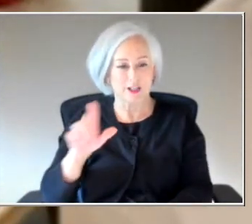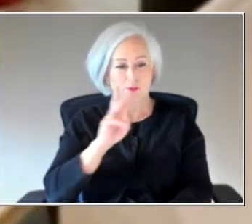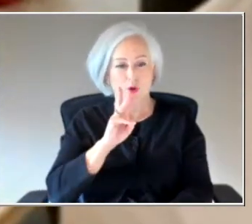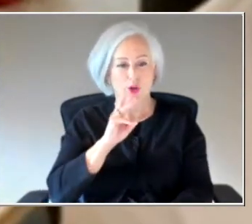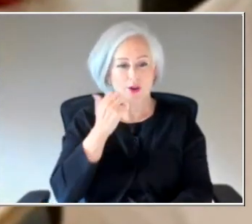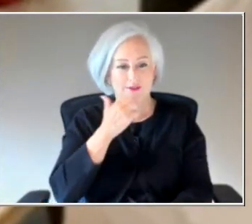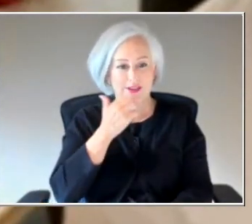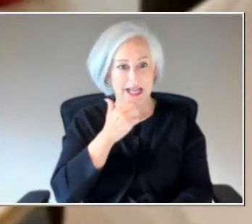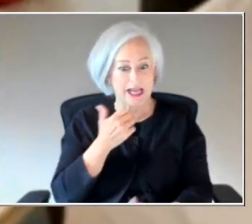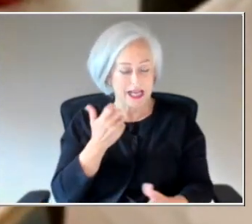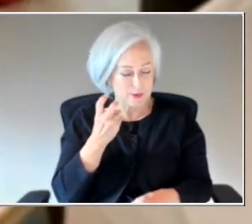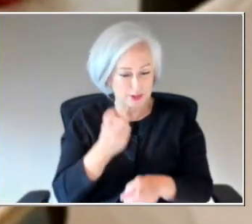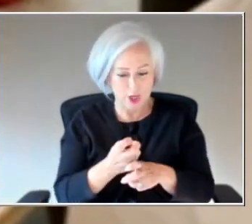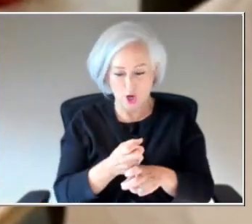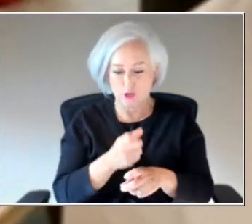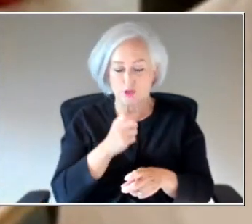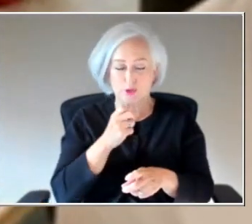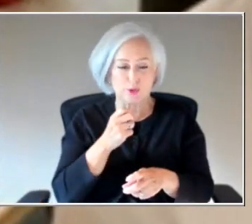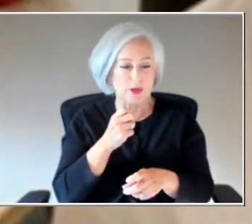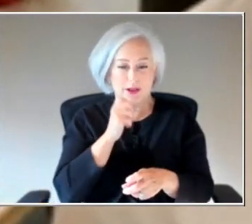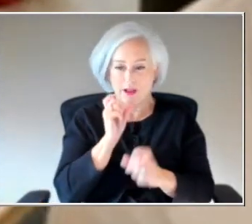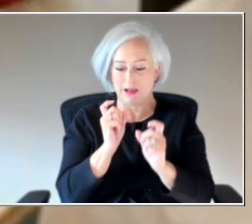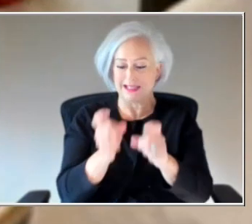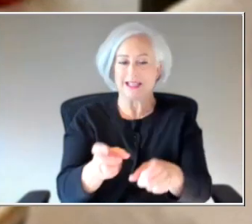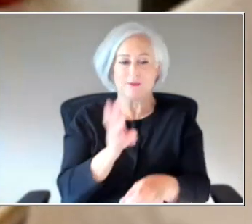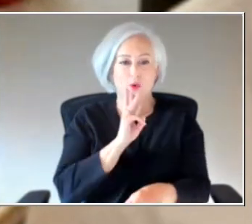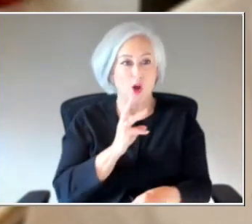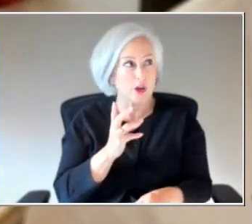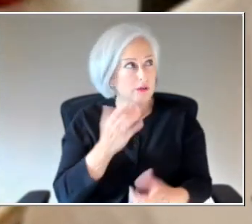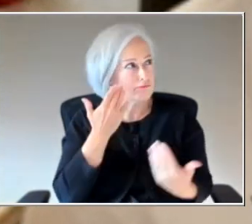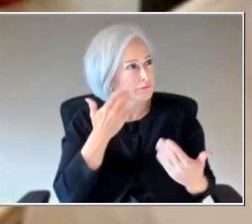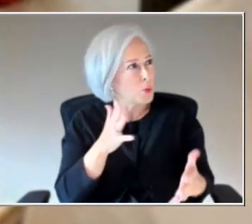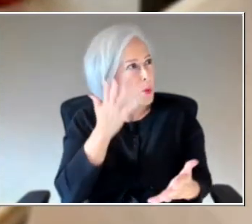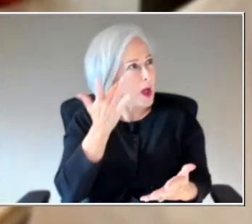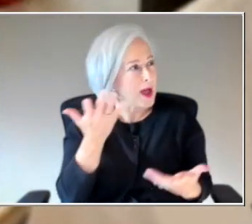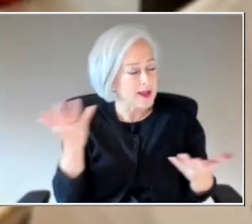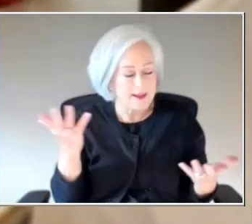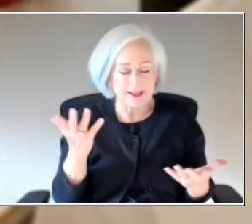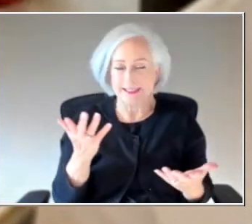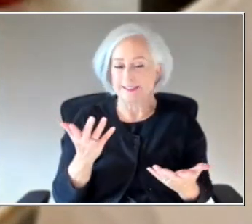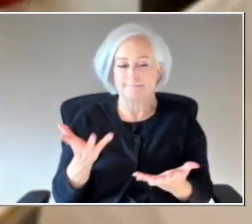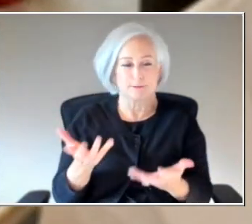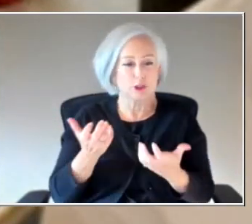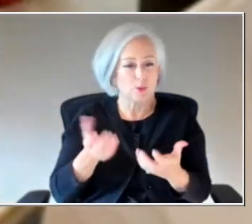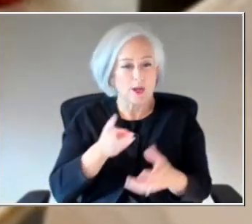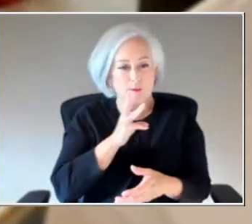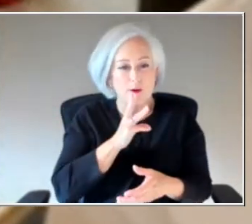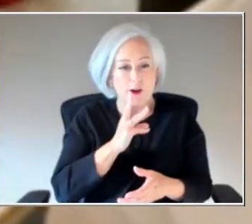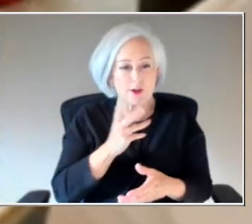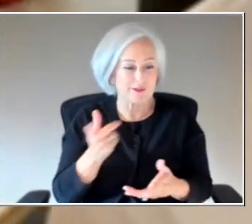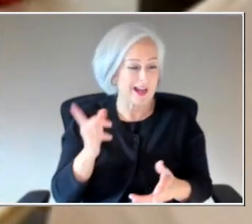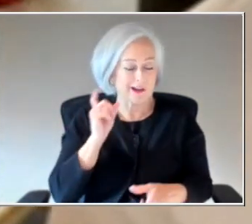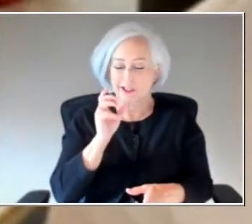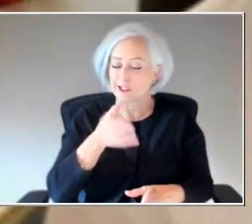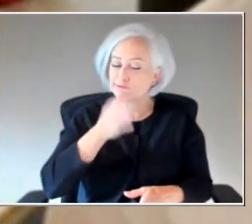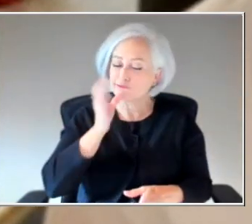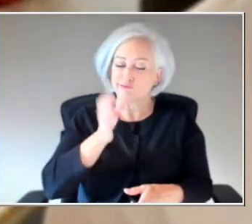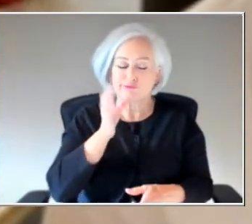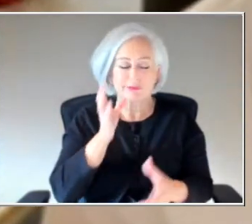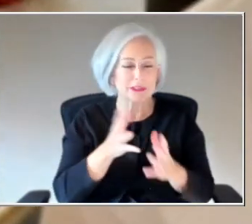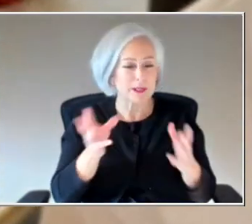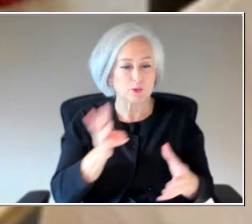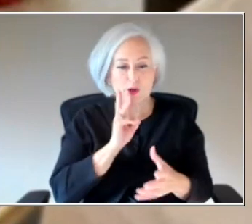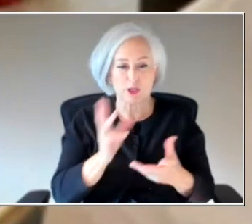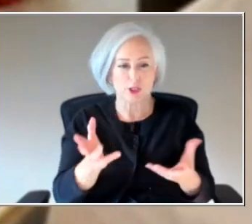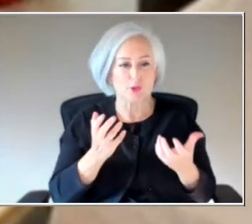have water, and they don't understand why, because she loves her water. So now we have an unlimited amount, and that's honestly probably the